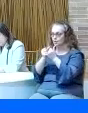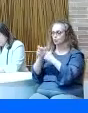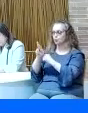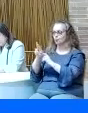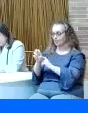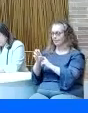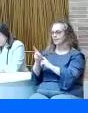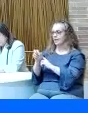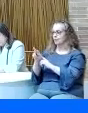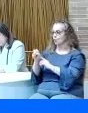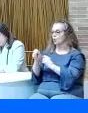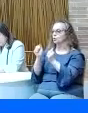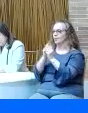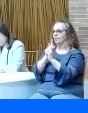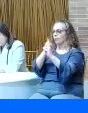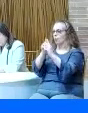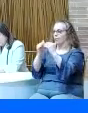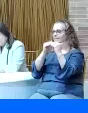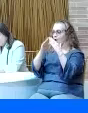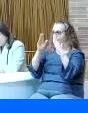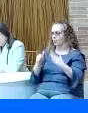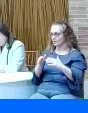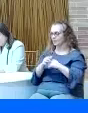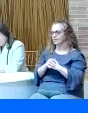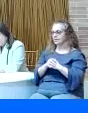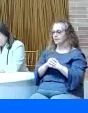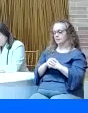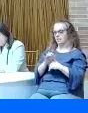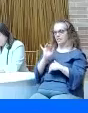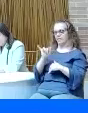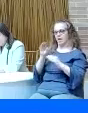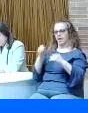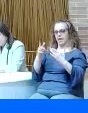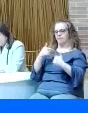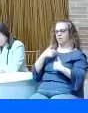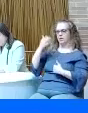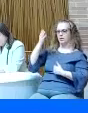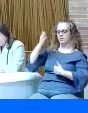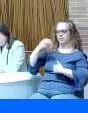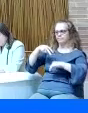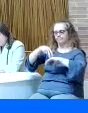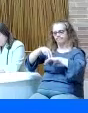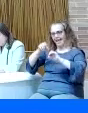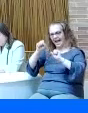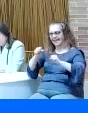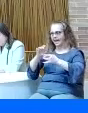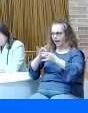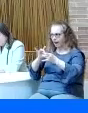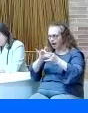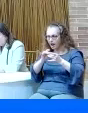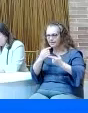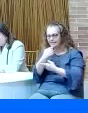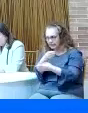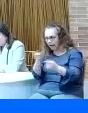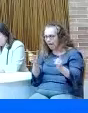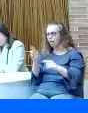recognize those individuals and organizations that helped change our policy for example in 1947 African-American real